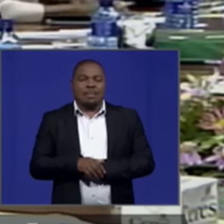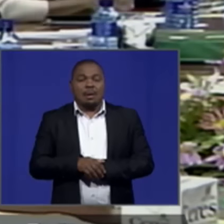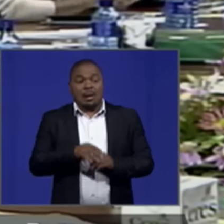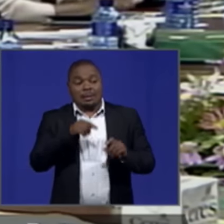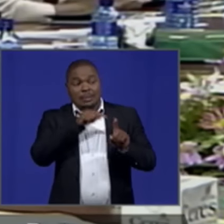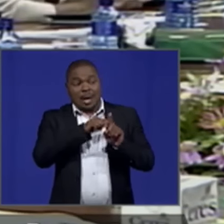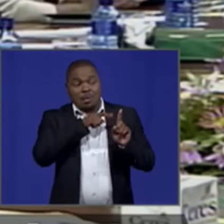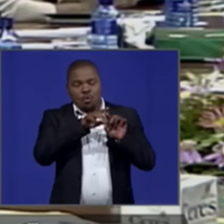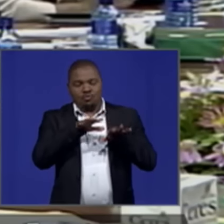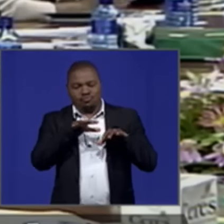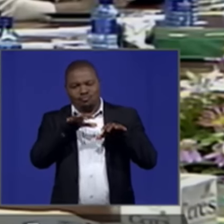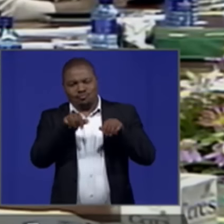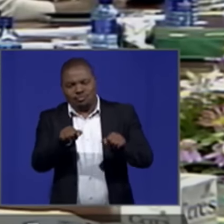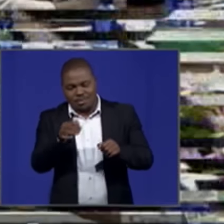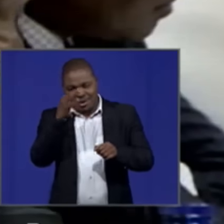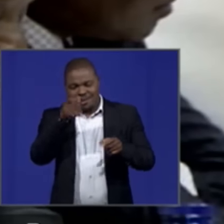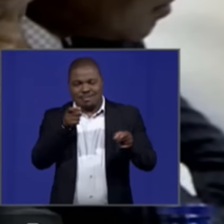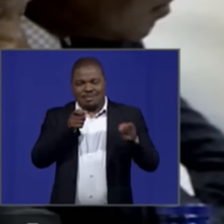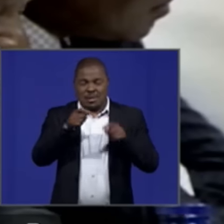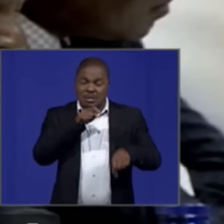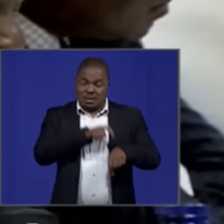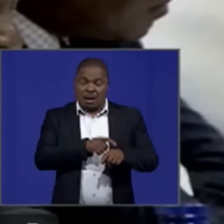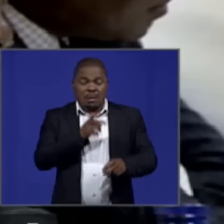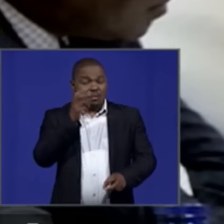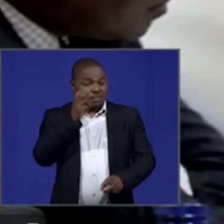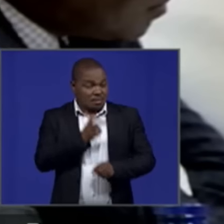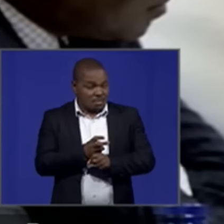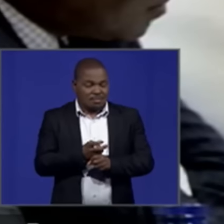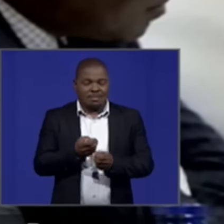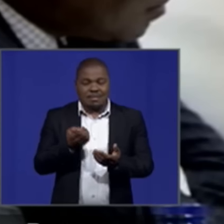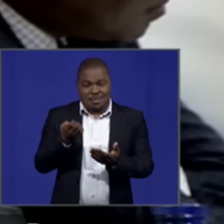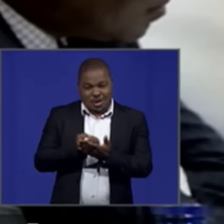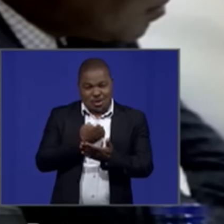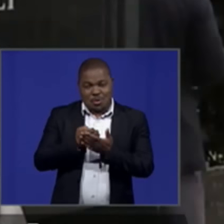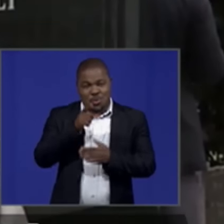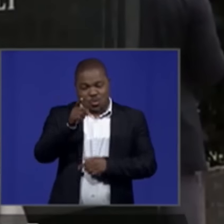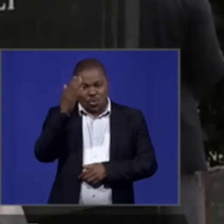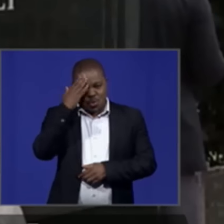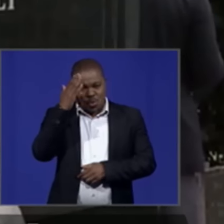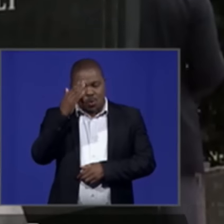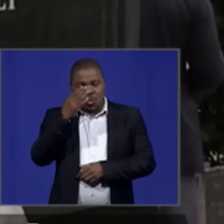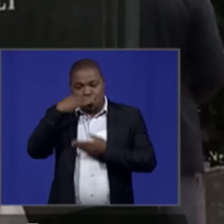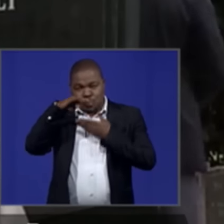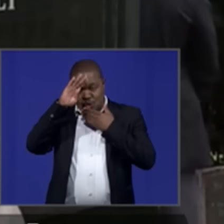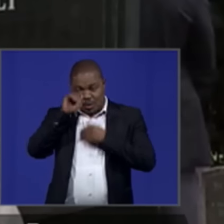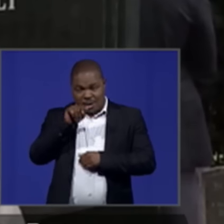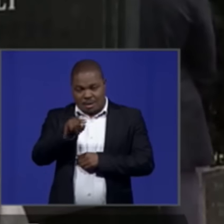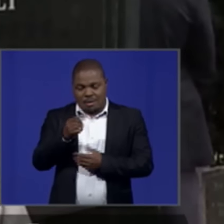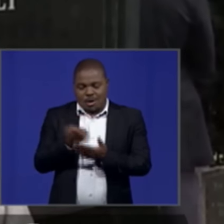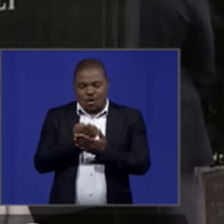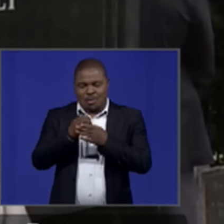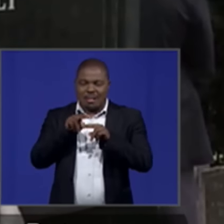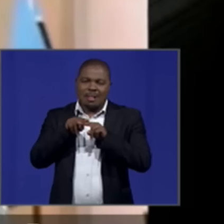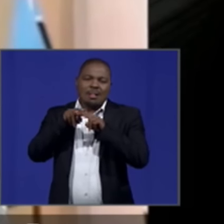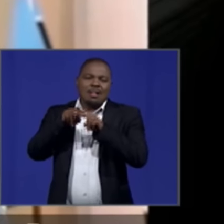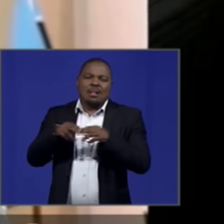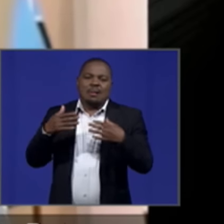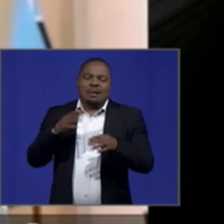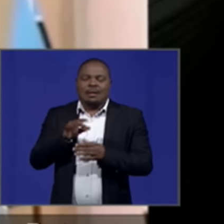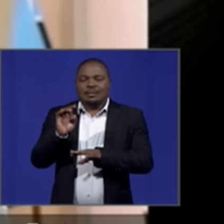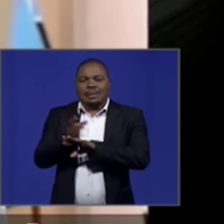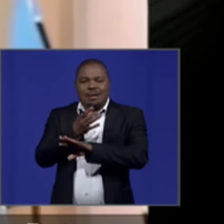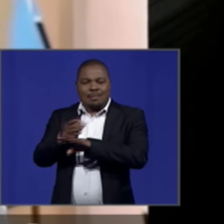ne ho le thata haholo, e ne le bothata ba moruo ho ba wa tseba hore moruo wa naha ya Botswana o tshitlehile haholo ho